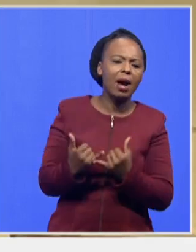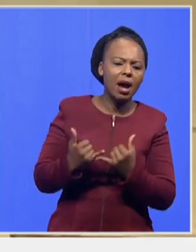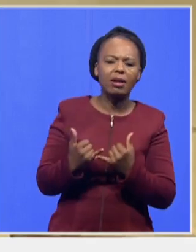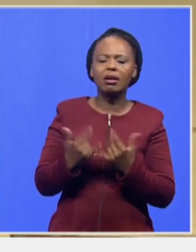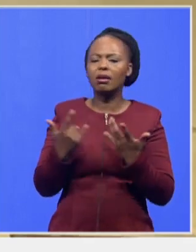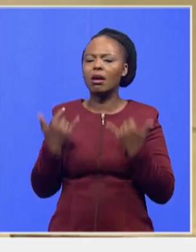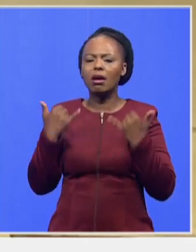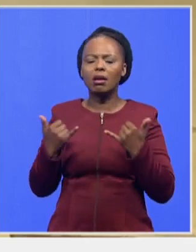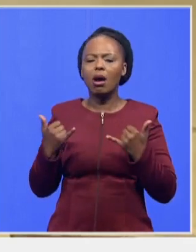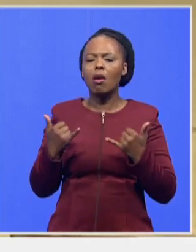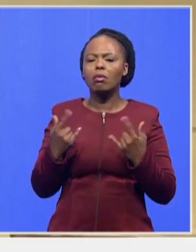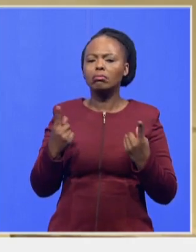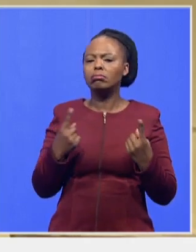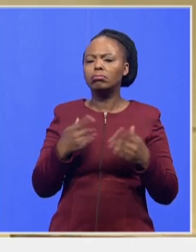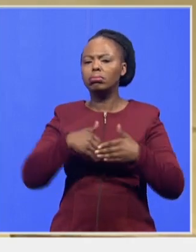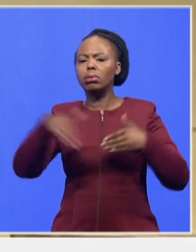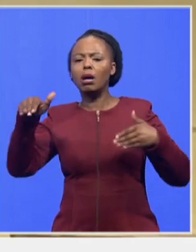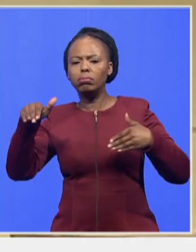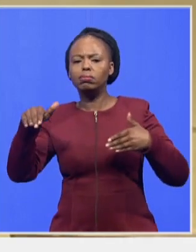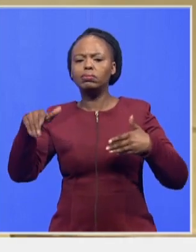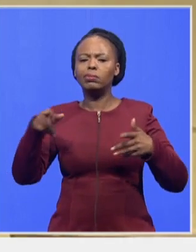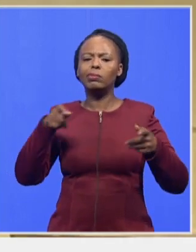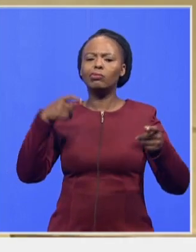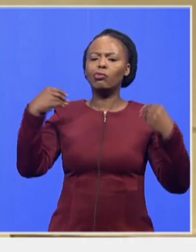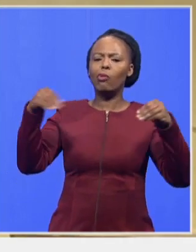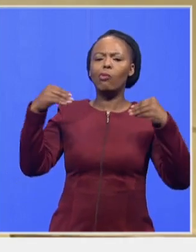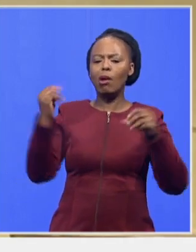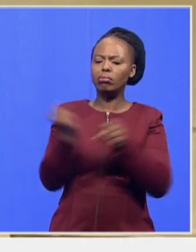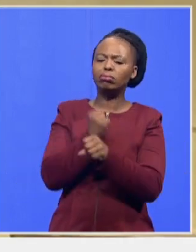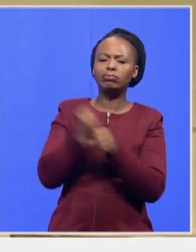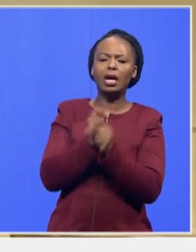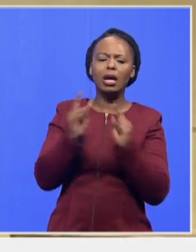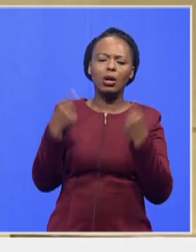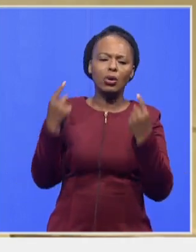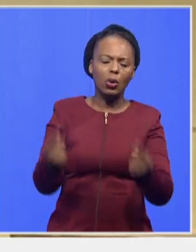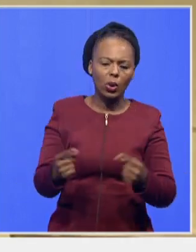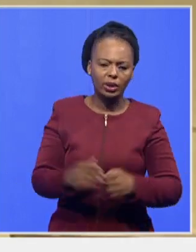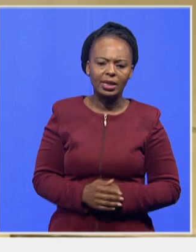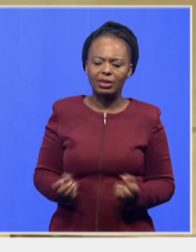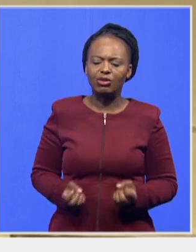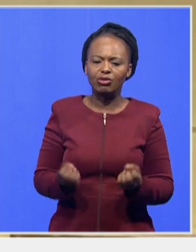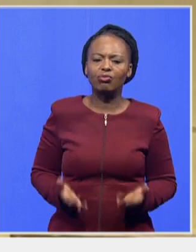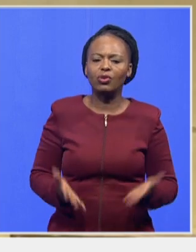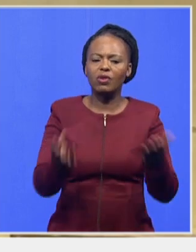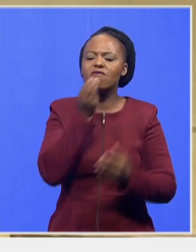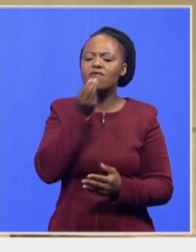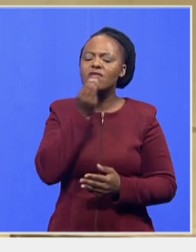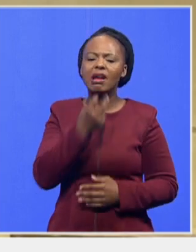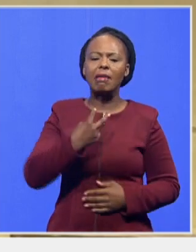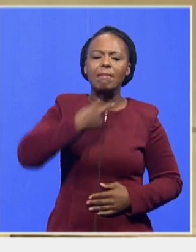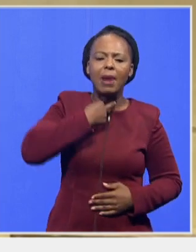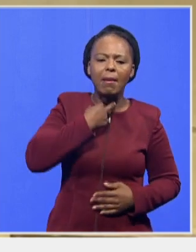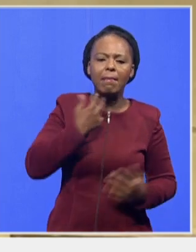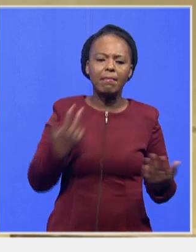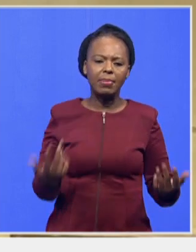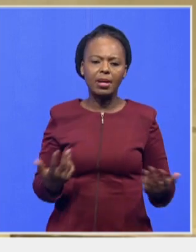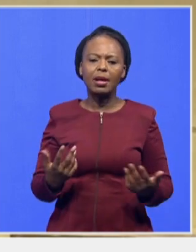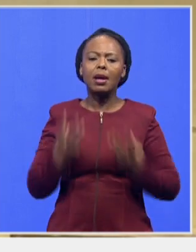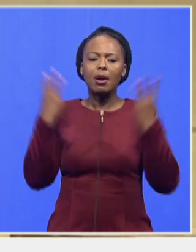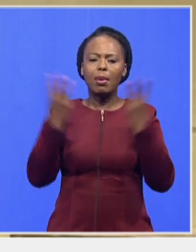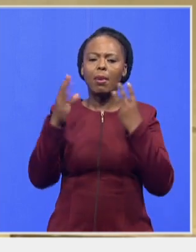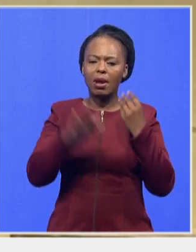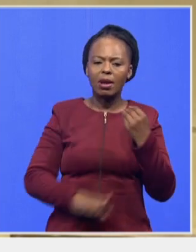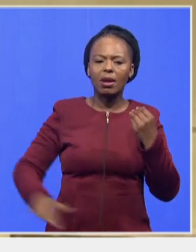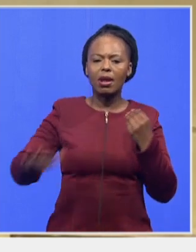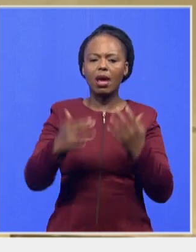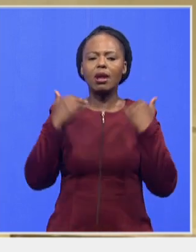can't come and cannot operate very well, and they cannot distribute food in the shops. So people right now are